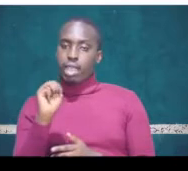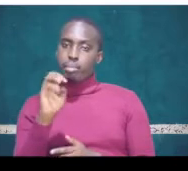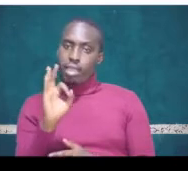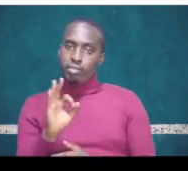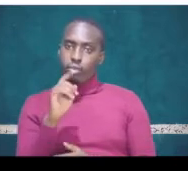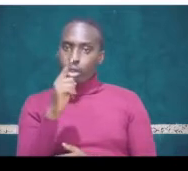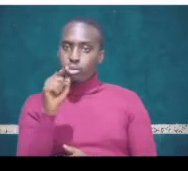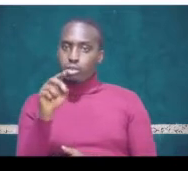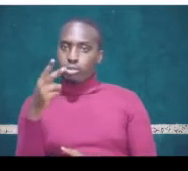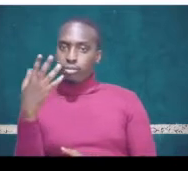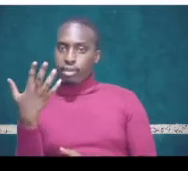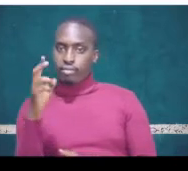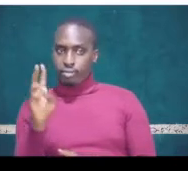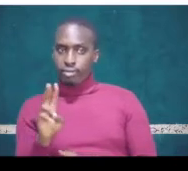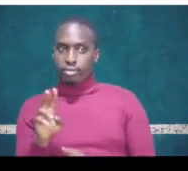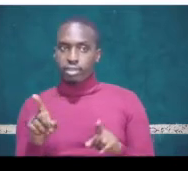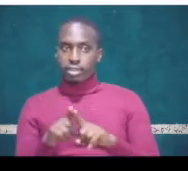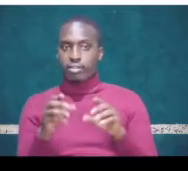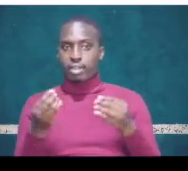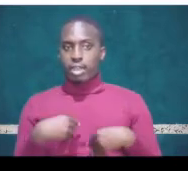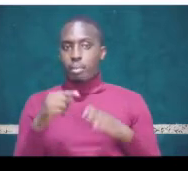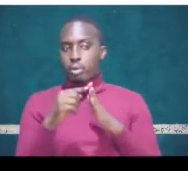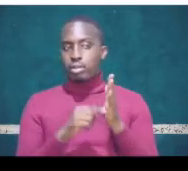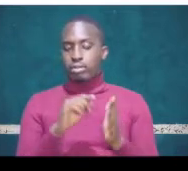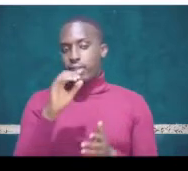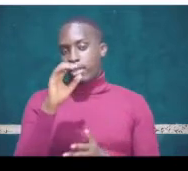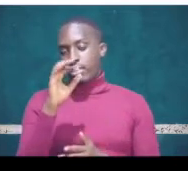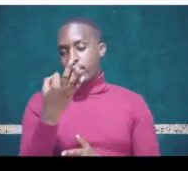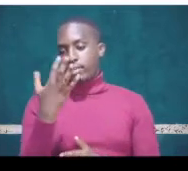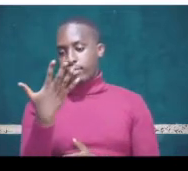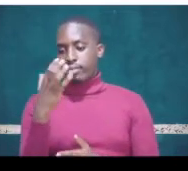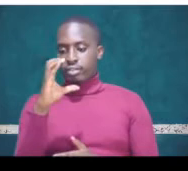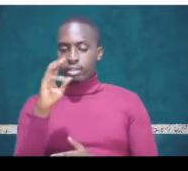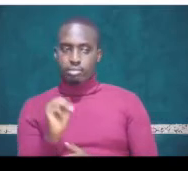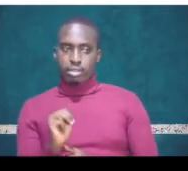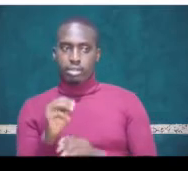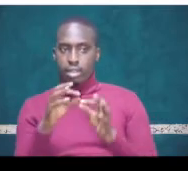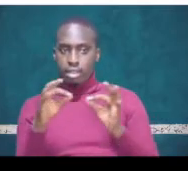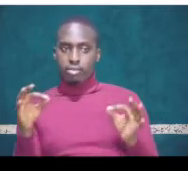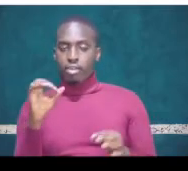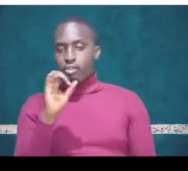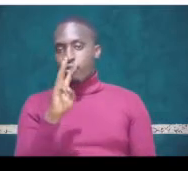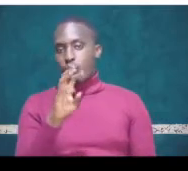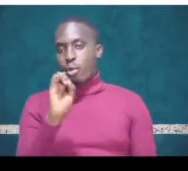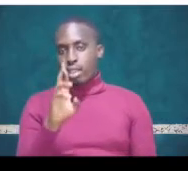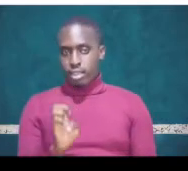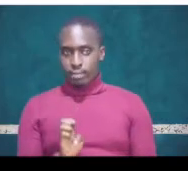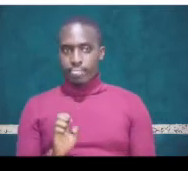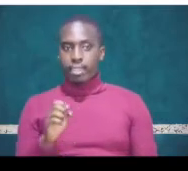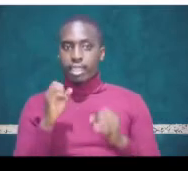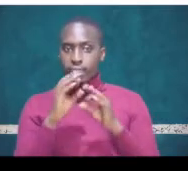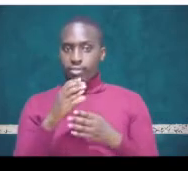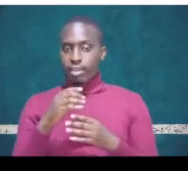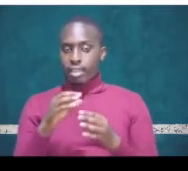1.25 volt, given a balance of point at 35 centimeters length of the wire. If the